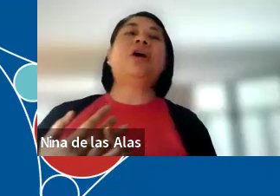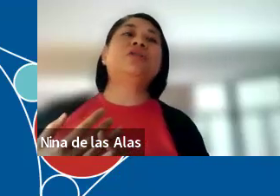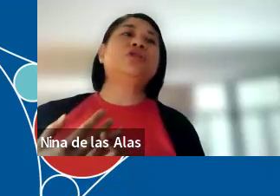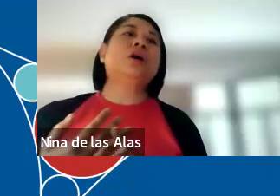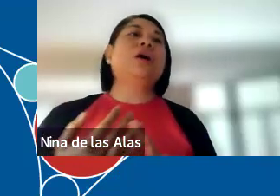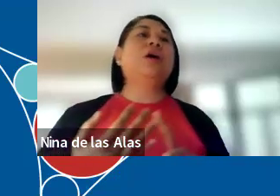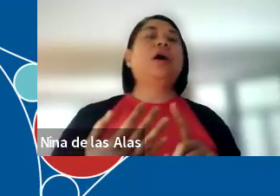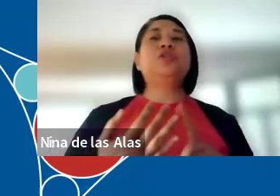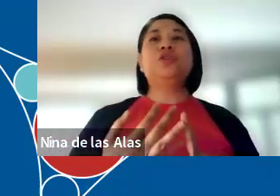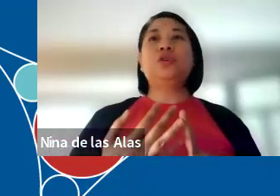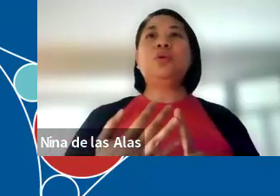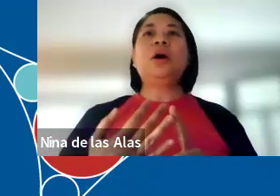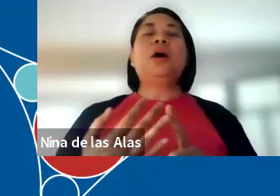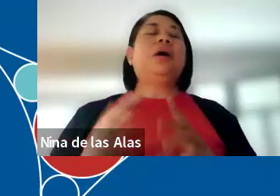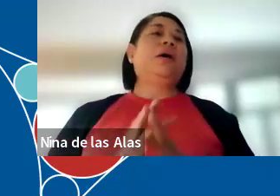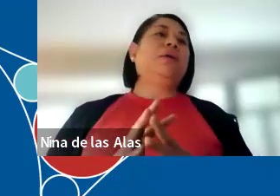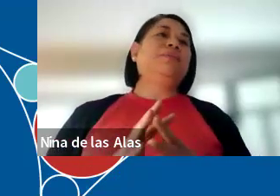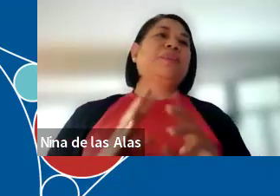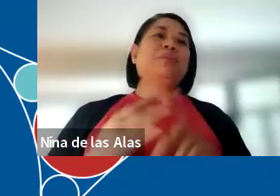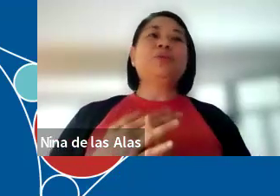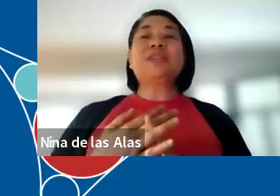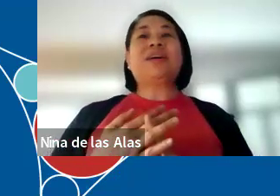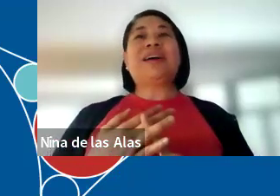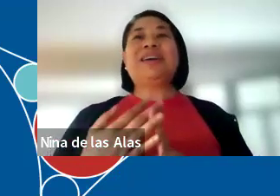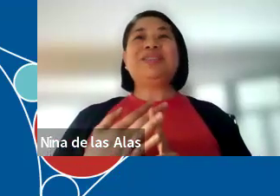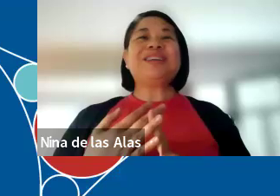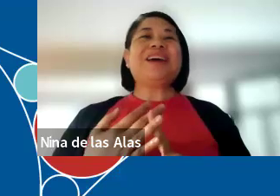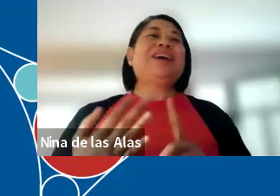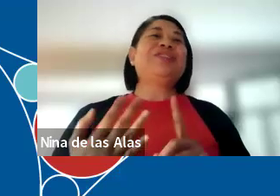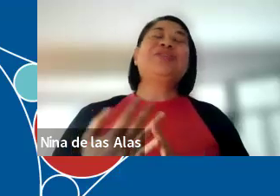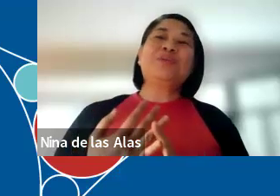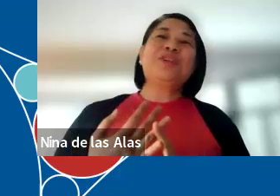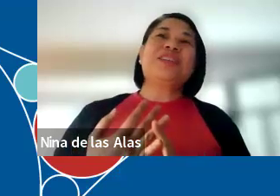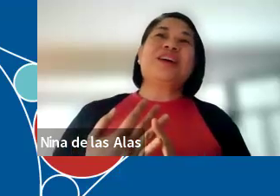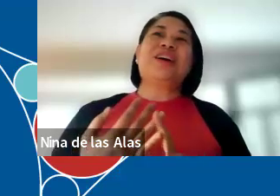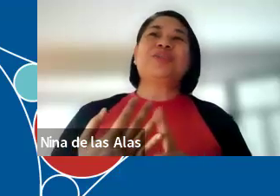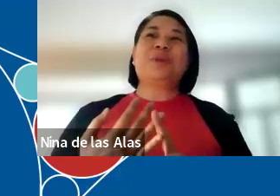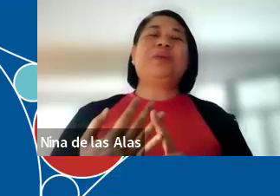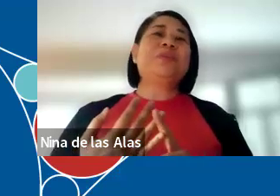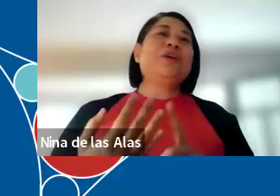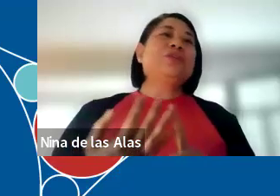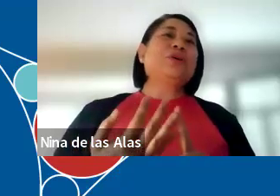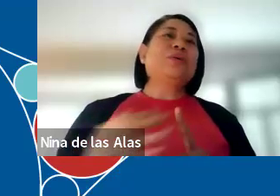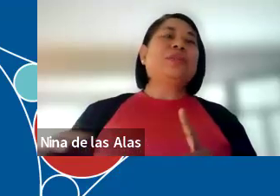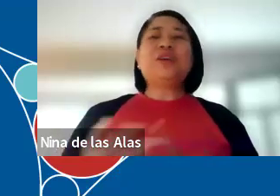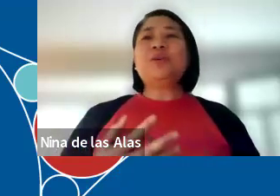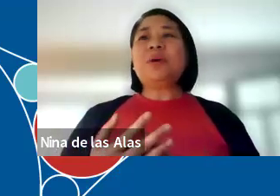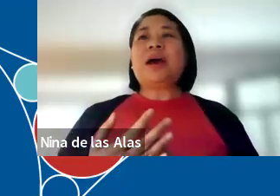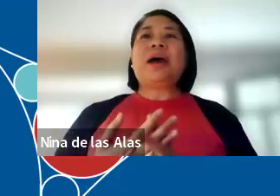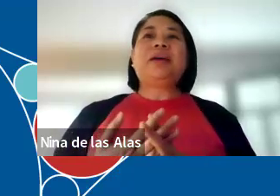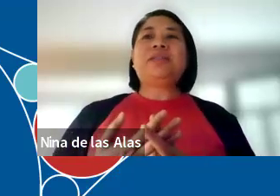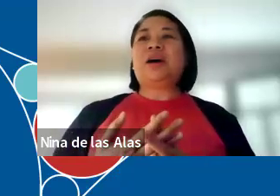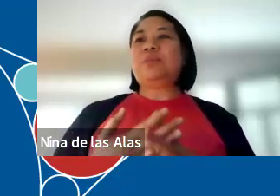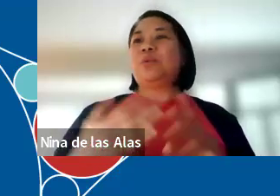just launched a new Blue Sky account. And so you can reach us there as well. So thank